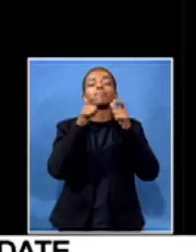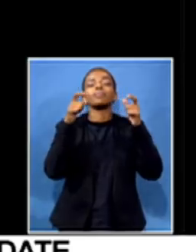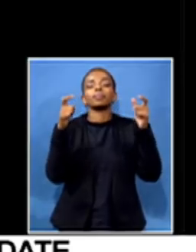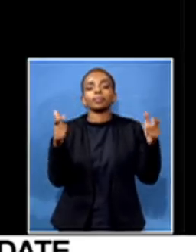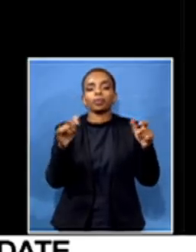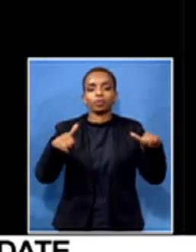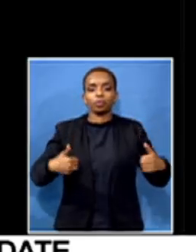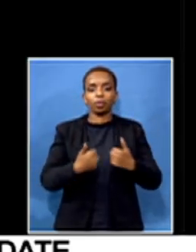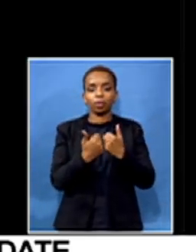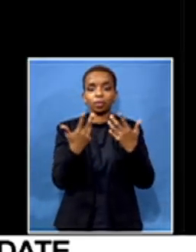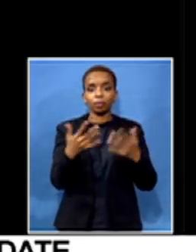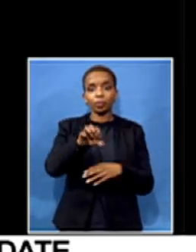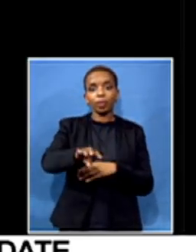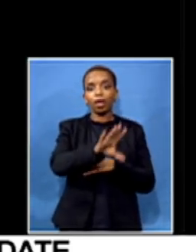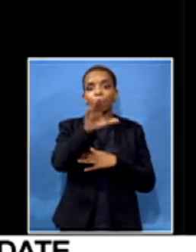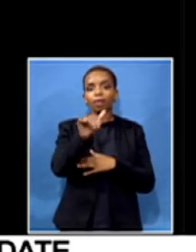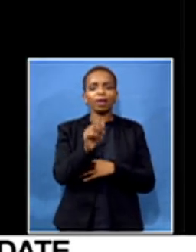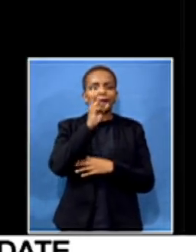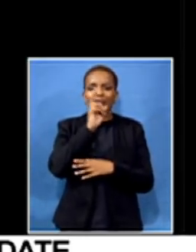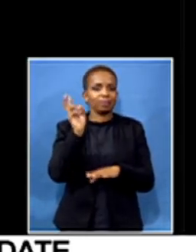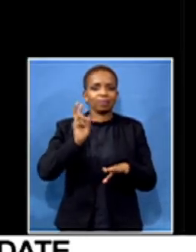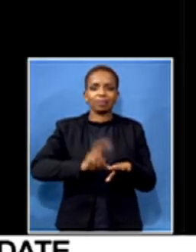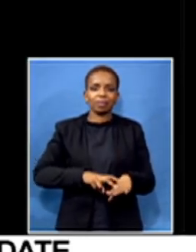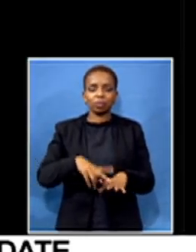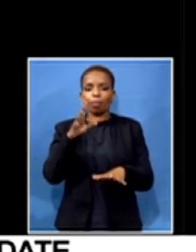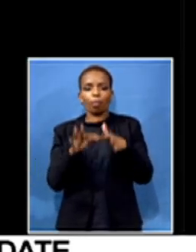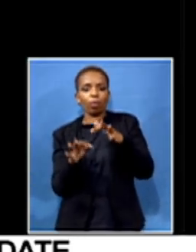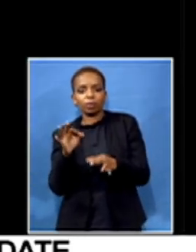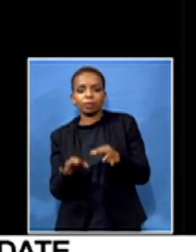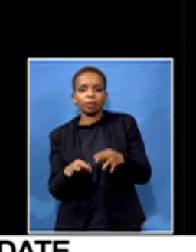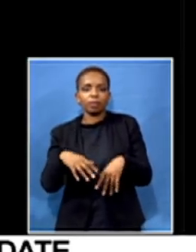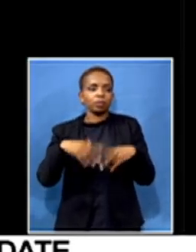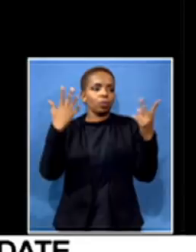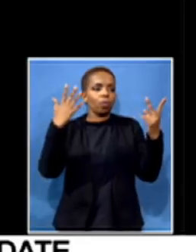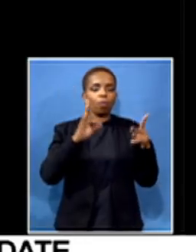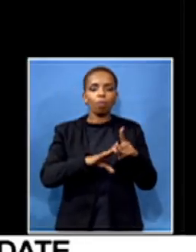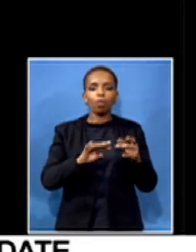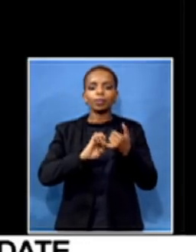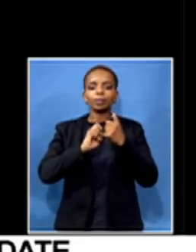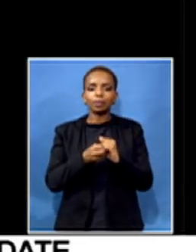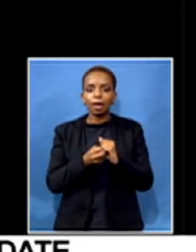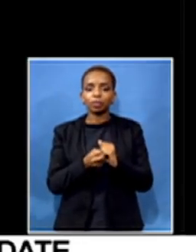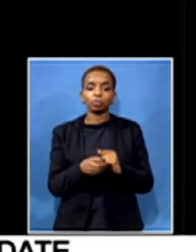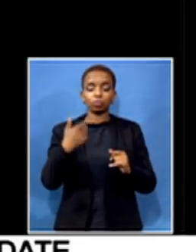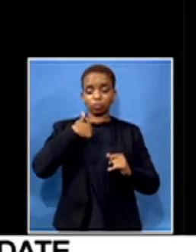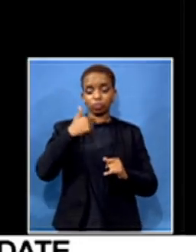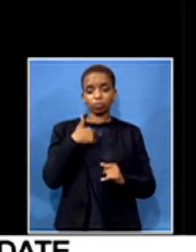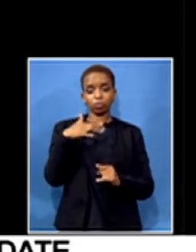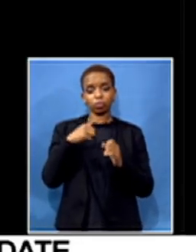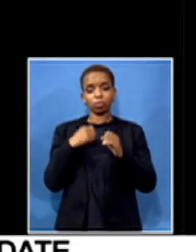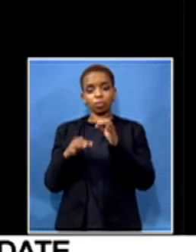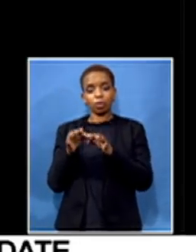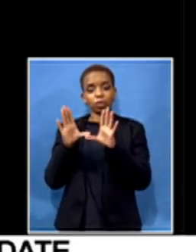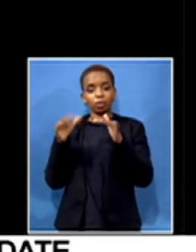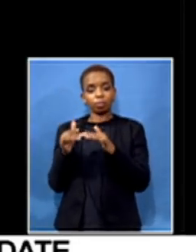us to politicize it. There's no need for us to grandstand on it. There's no need for us to try and score political points about it. We must just keep